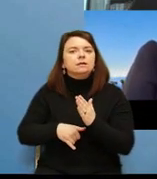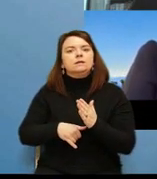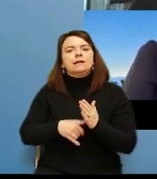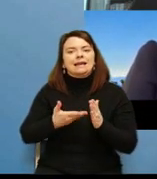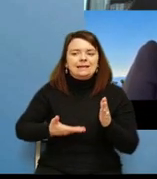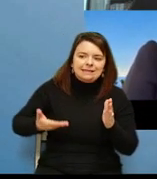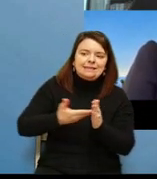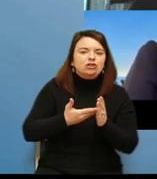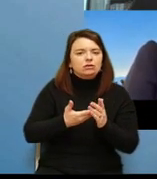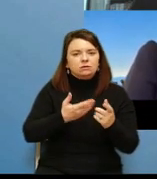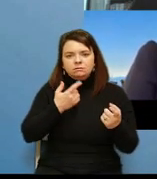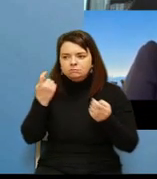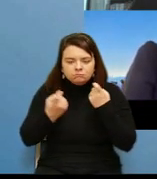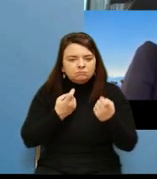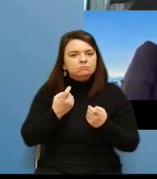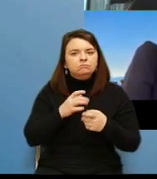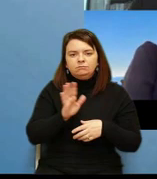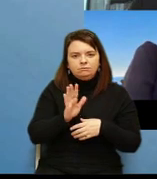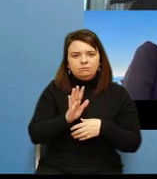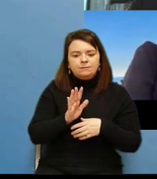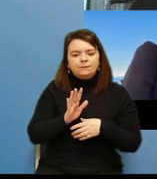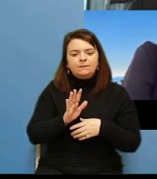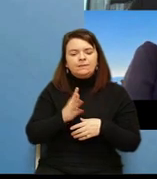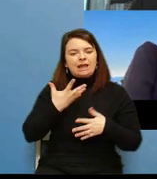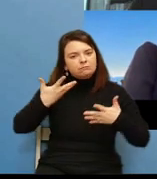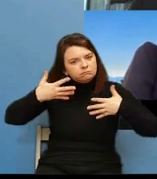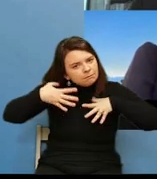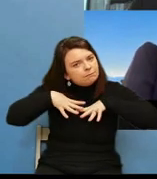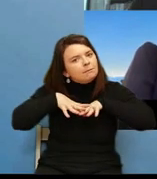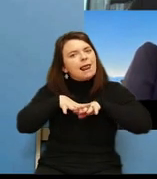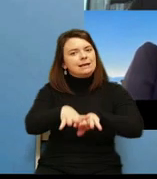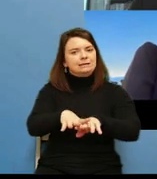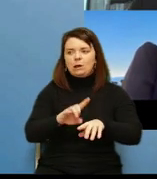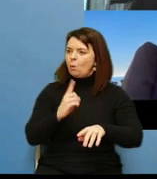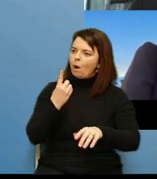raising invoices go and to undertake additional searches and reports.